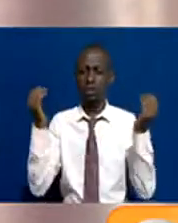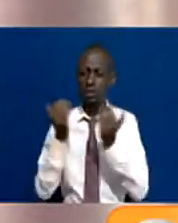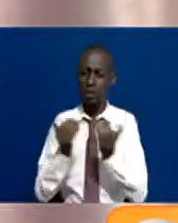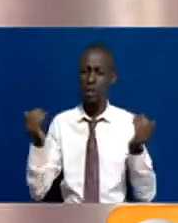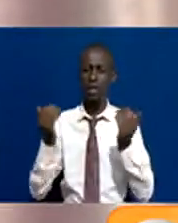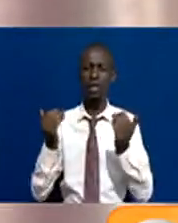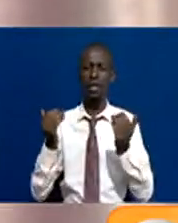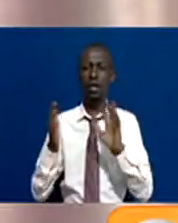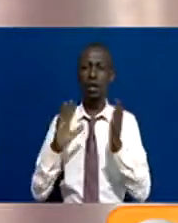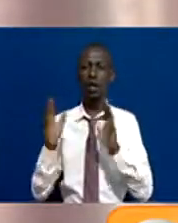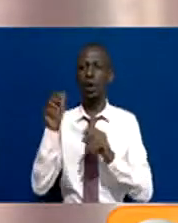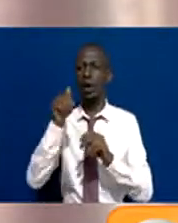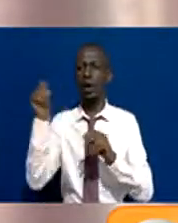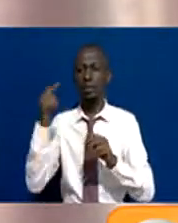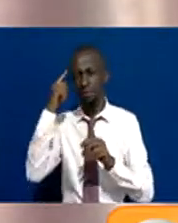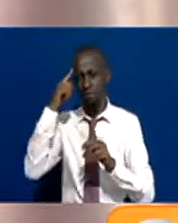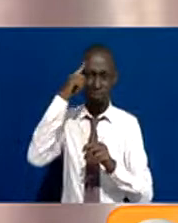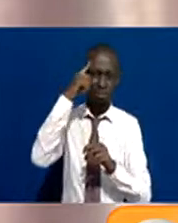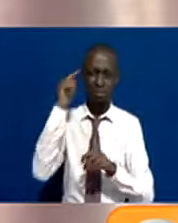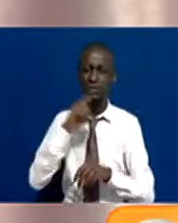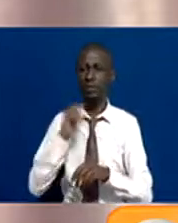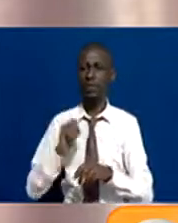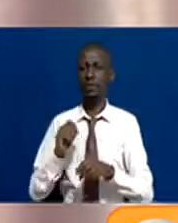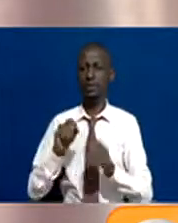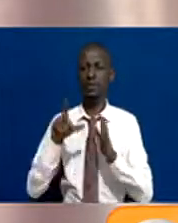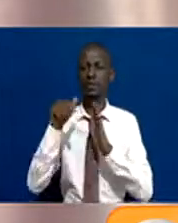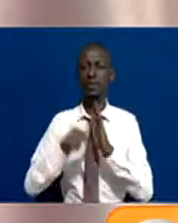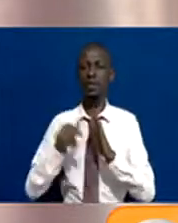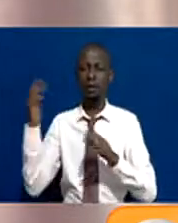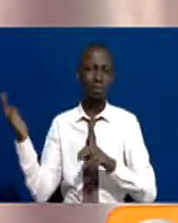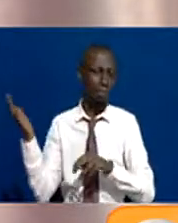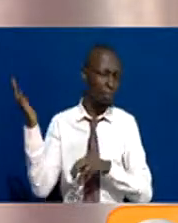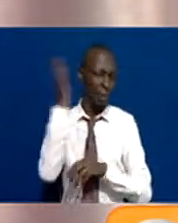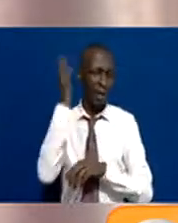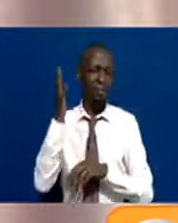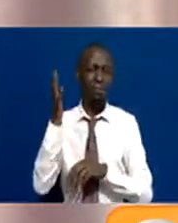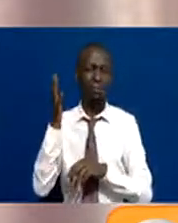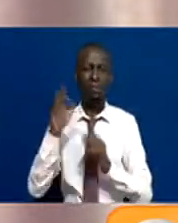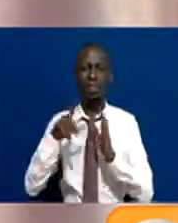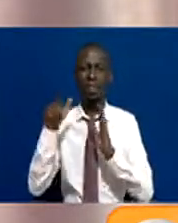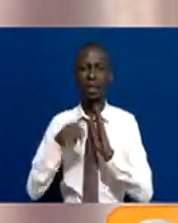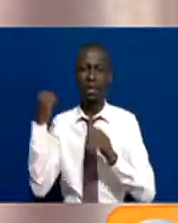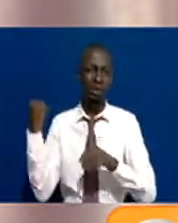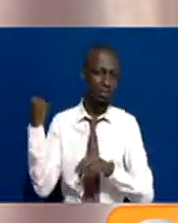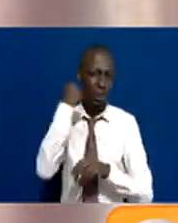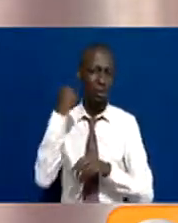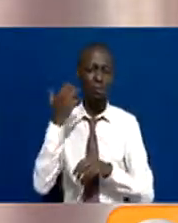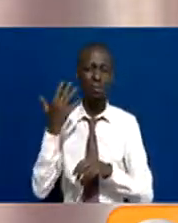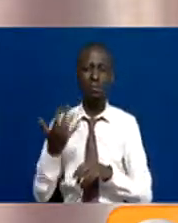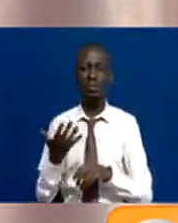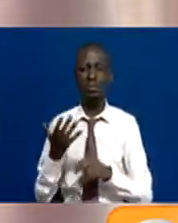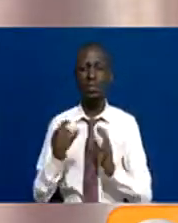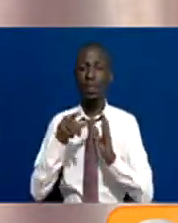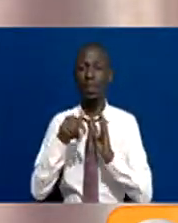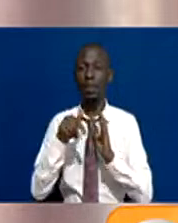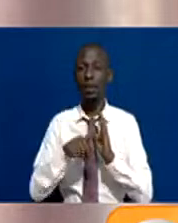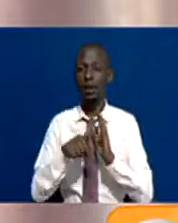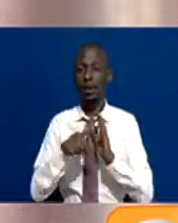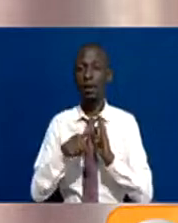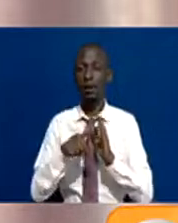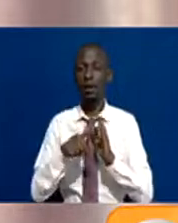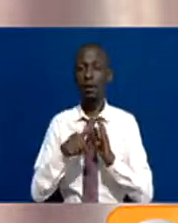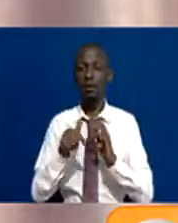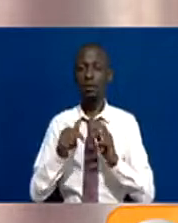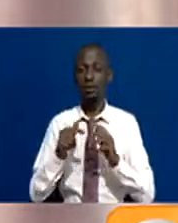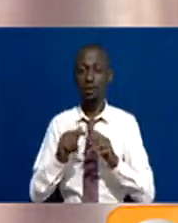kids fighting and poking each other. And then it went to a slap, then a punch. Then it went to full-blown